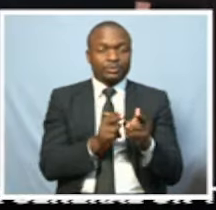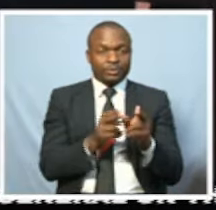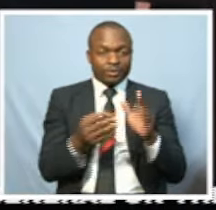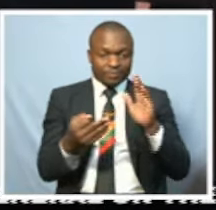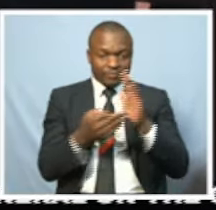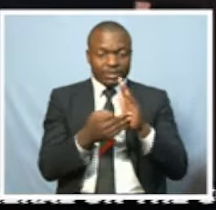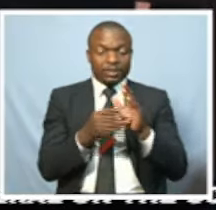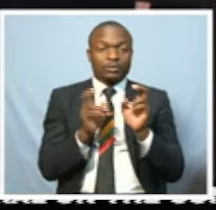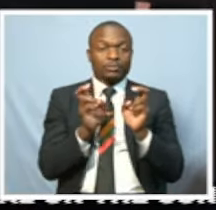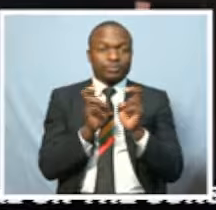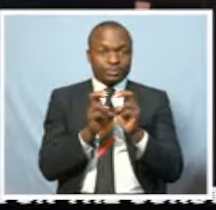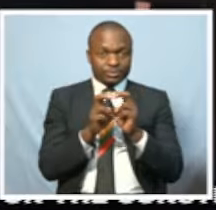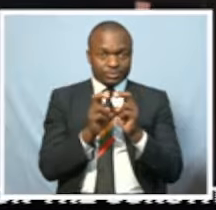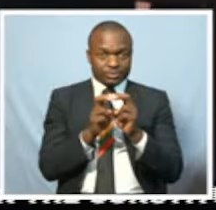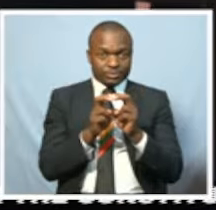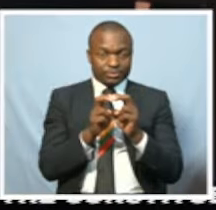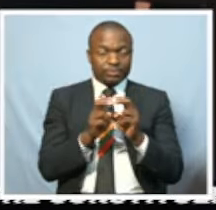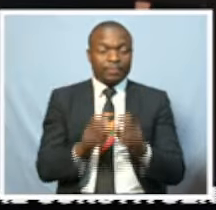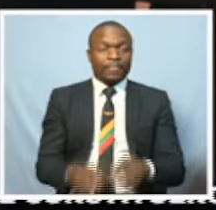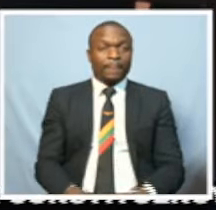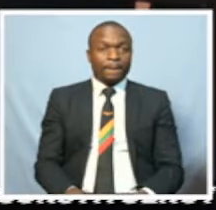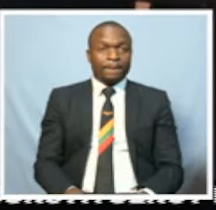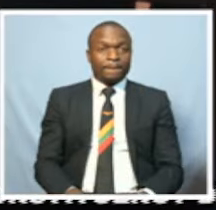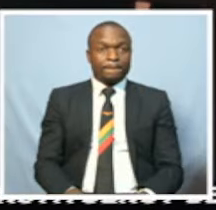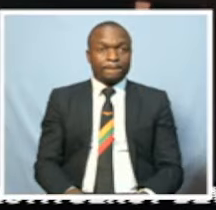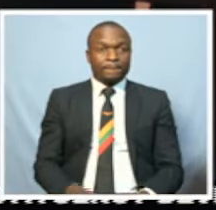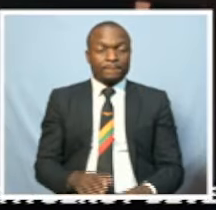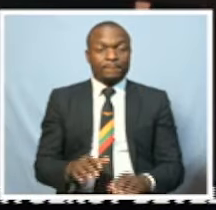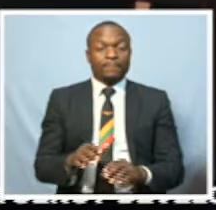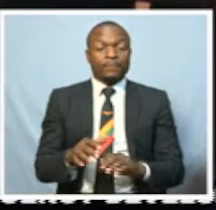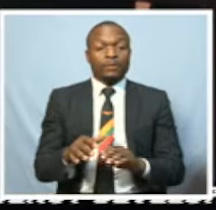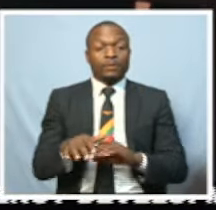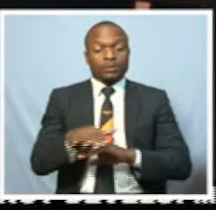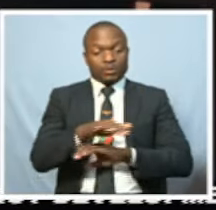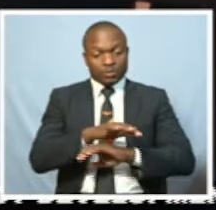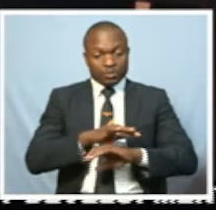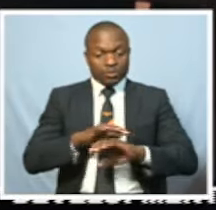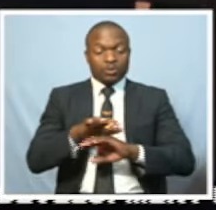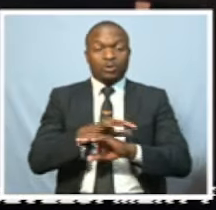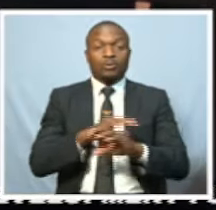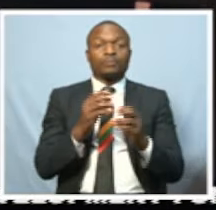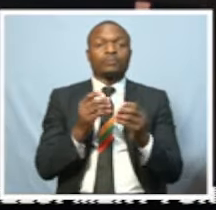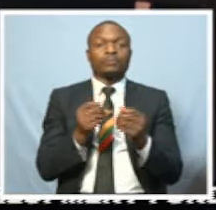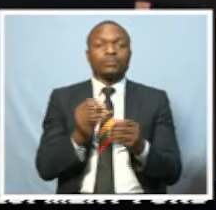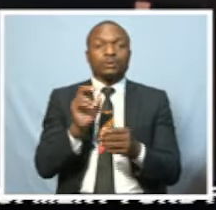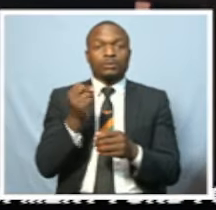contract settlement price, there is an overrun, budget overrun of about